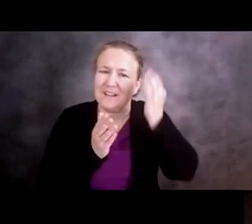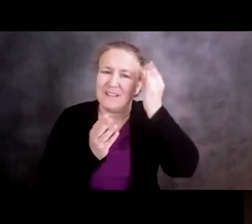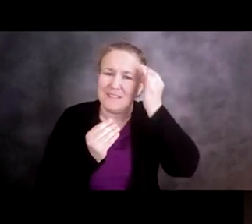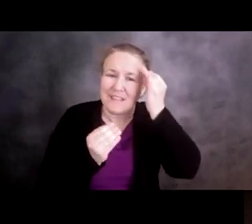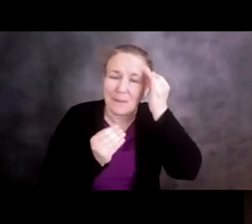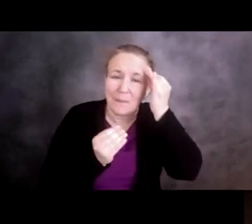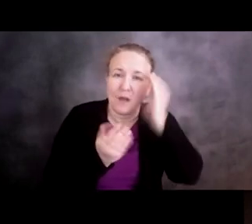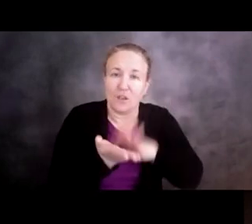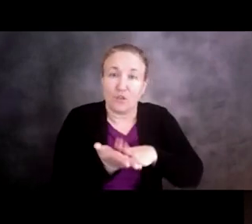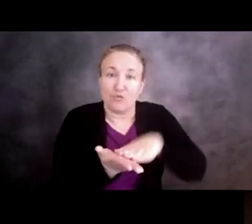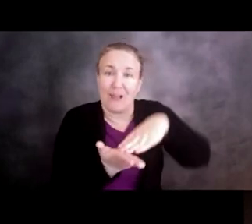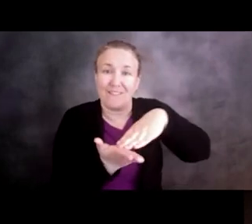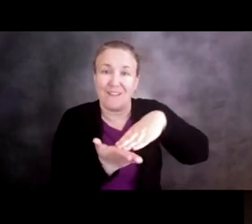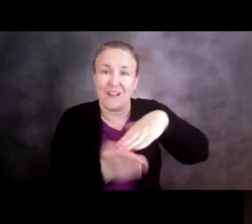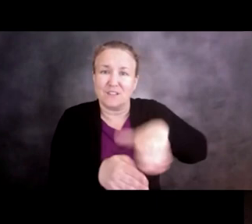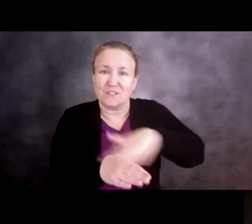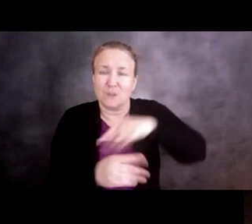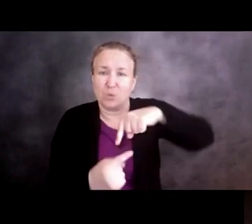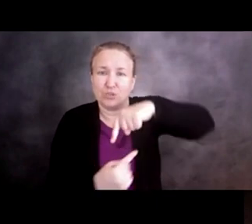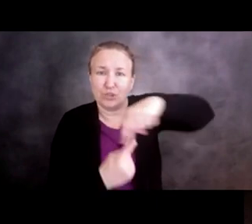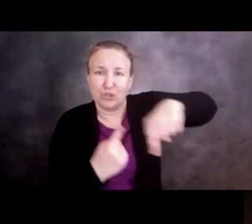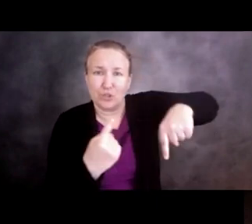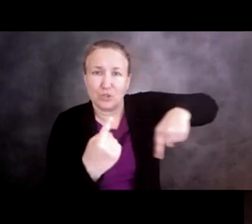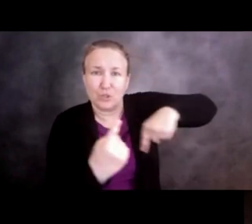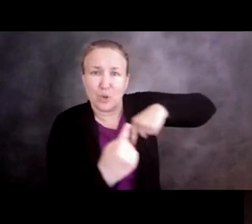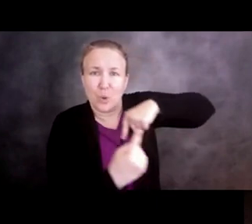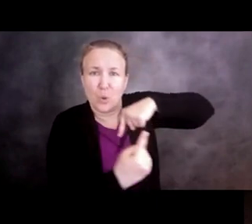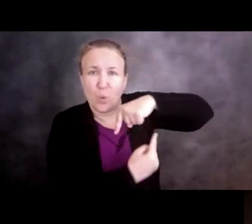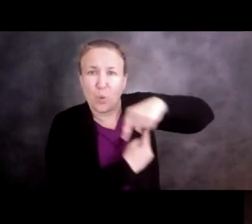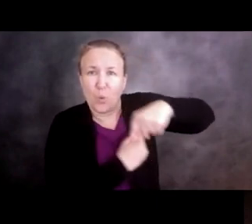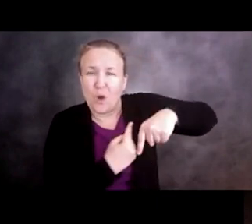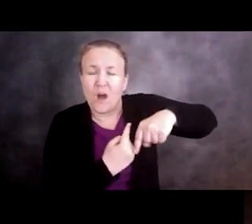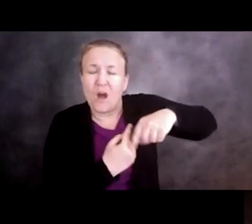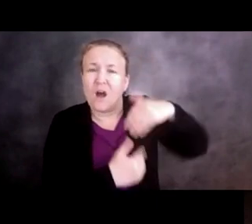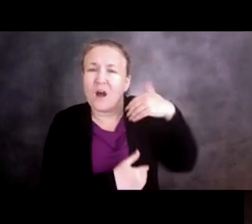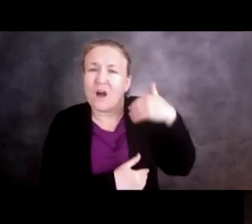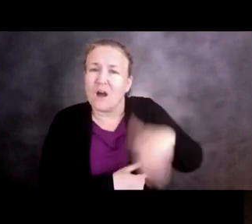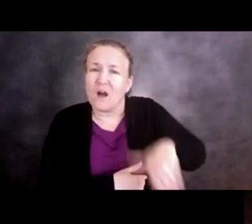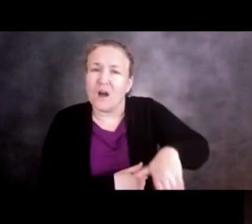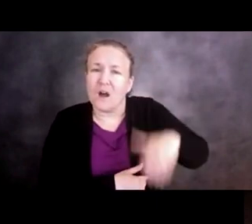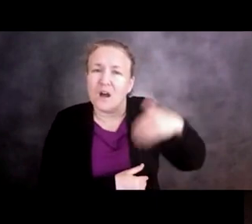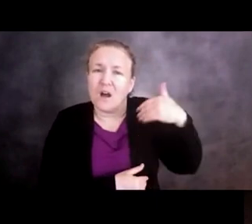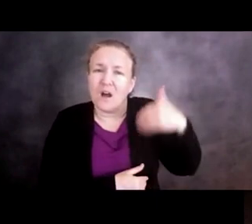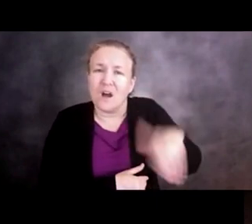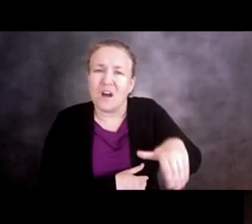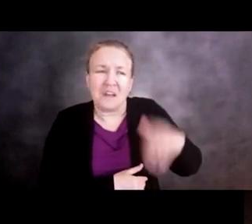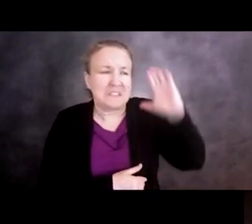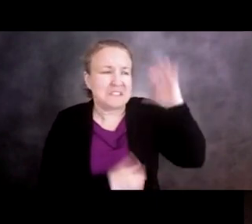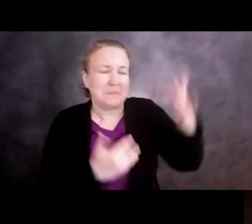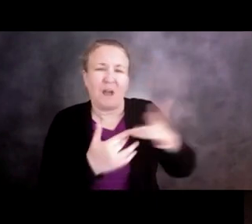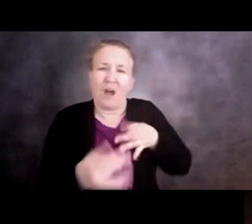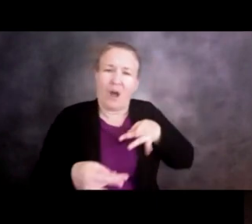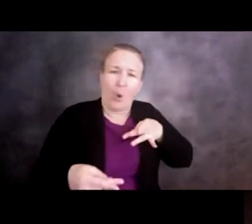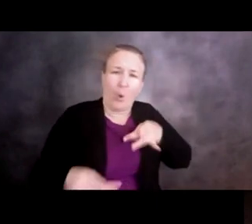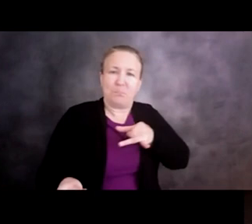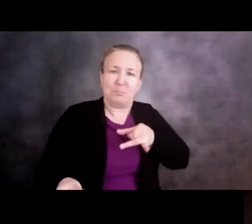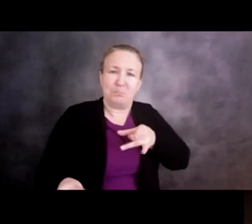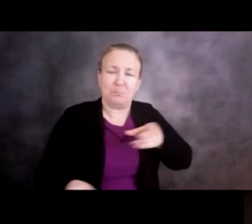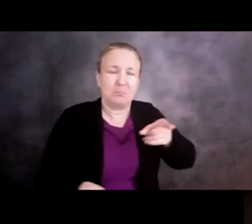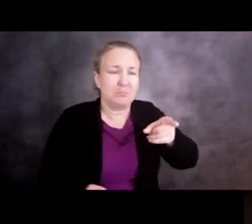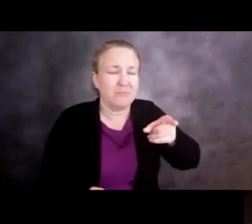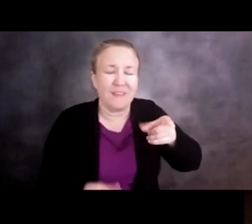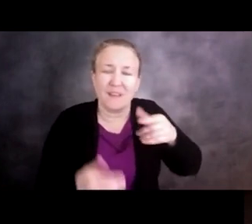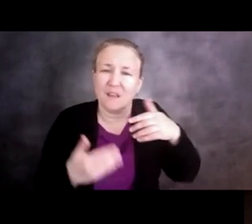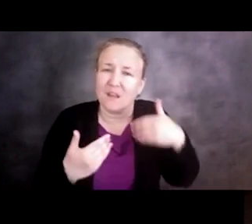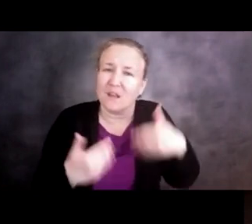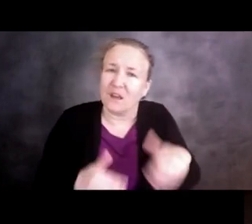releve, this that full 360, and it looks so effortless, and it is like